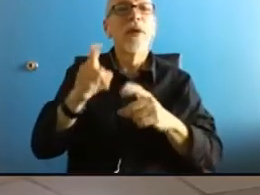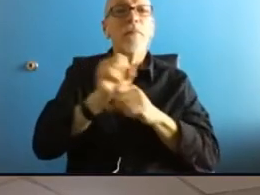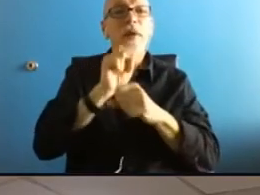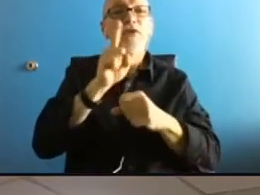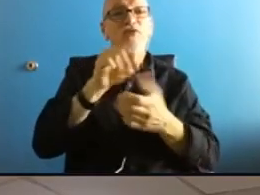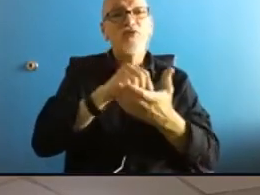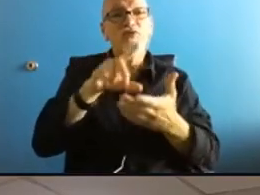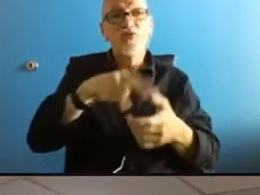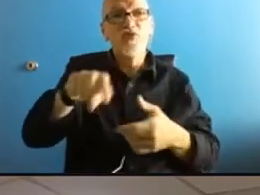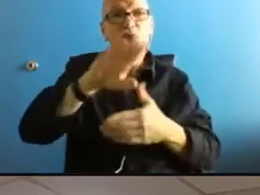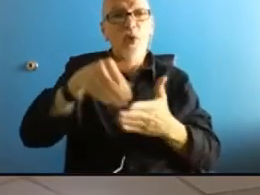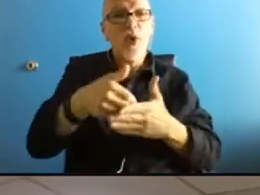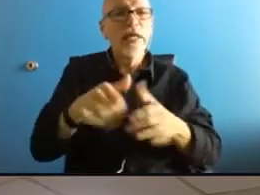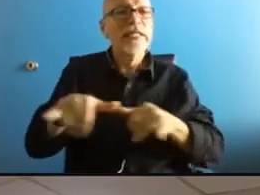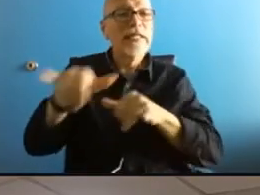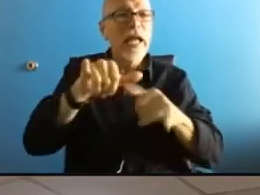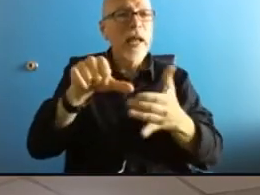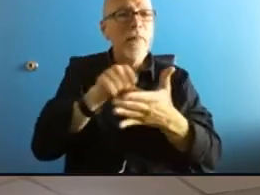going through some of the